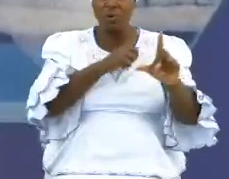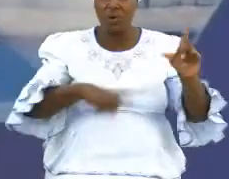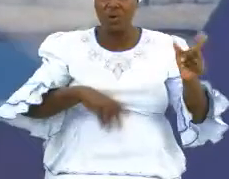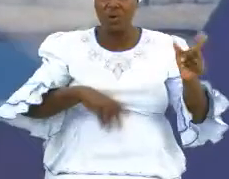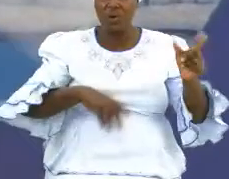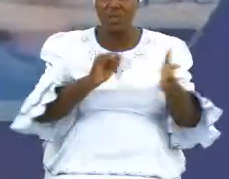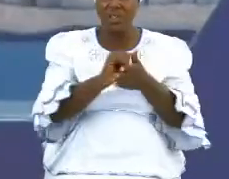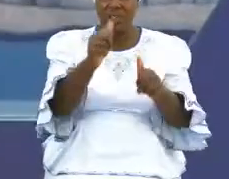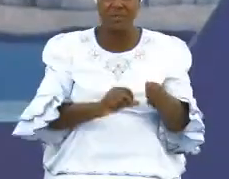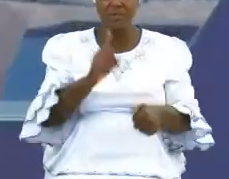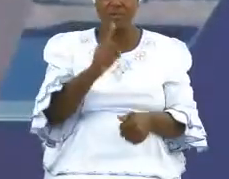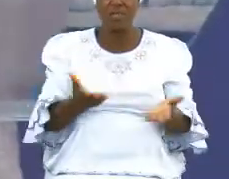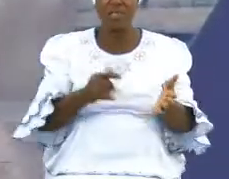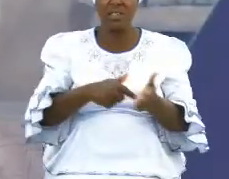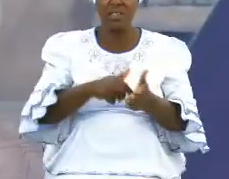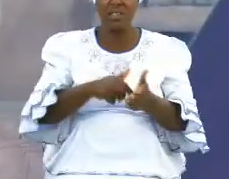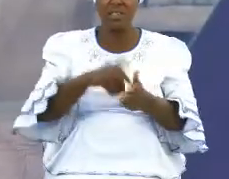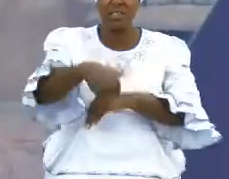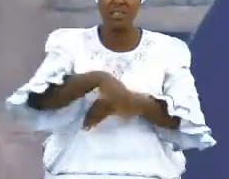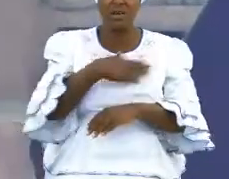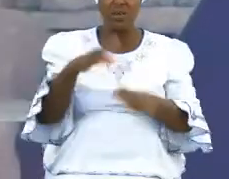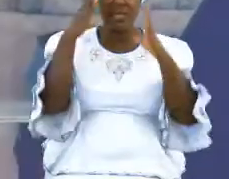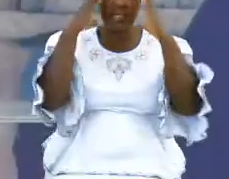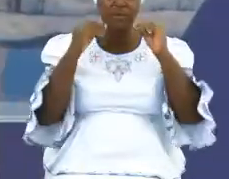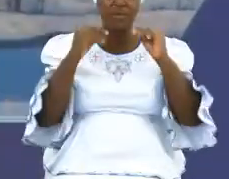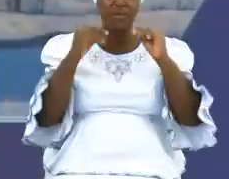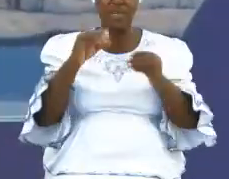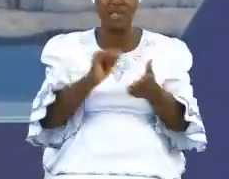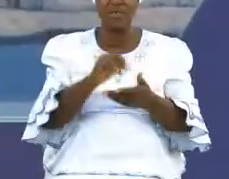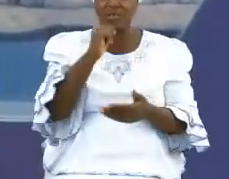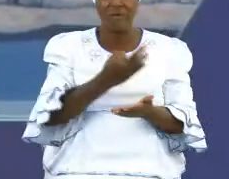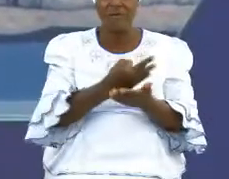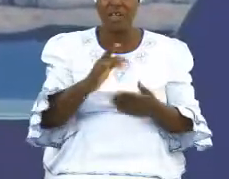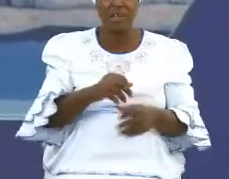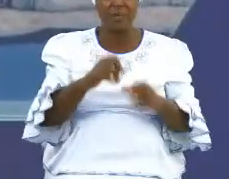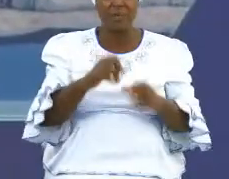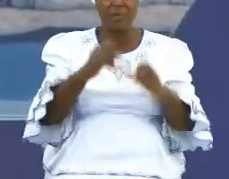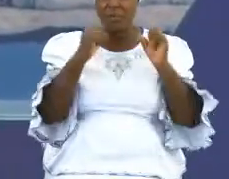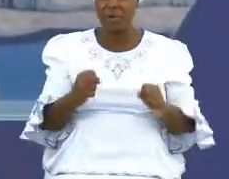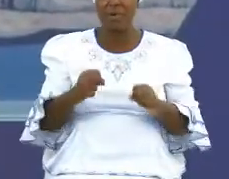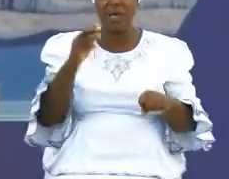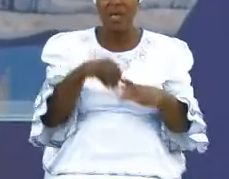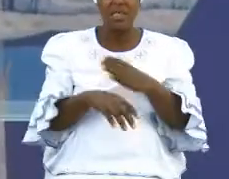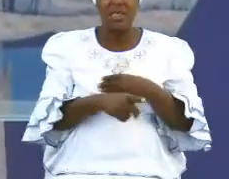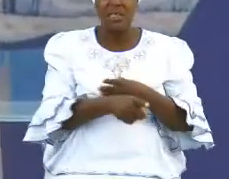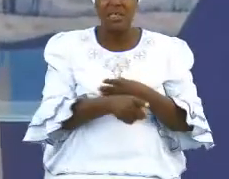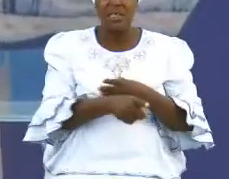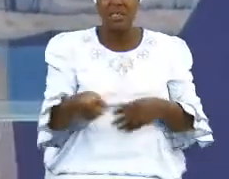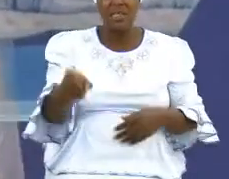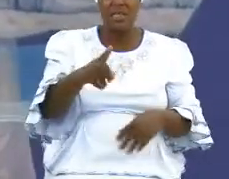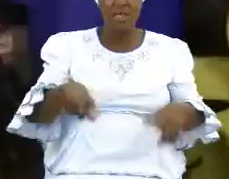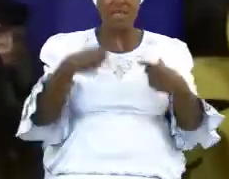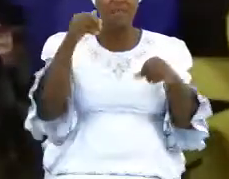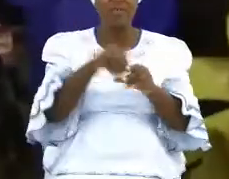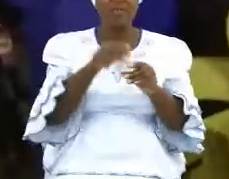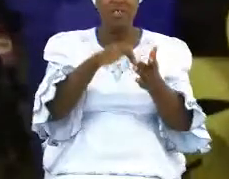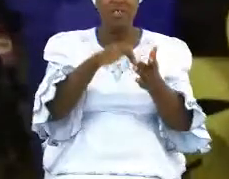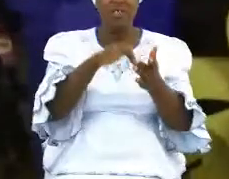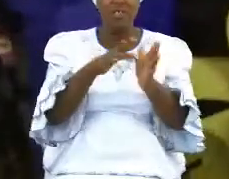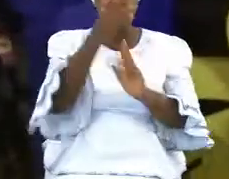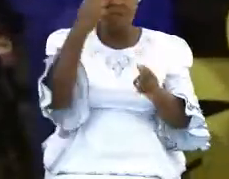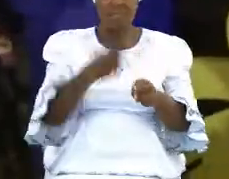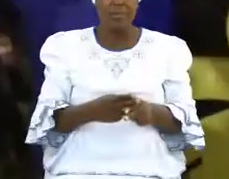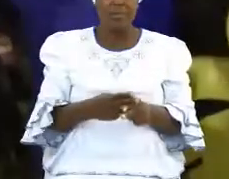tonight will experience that unfailing power in their lives in Jesus' name.